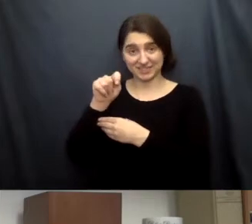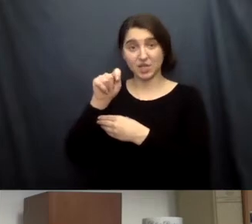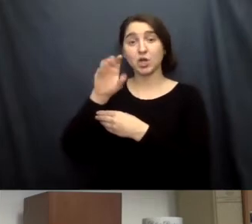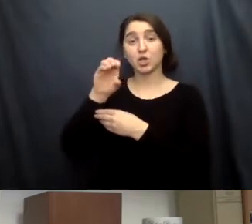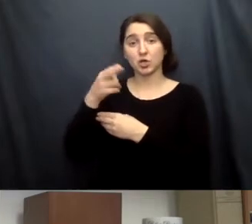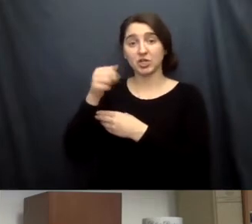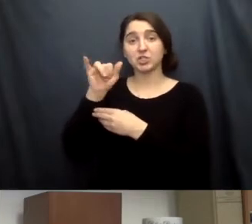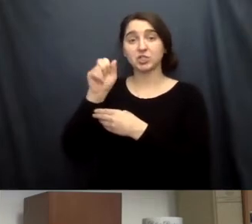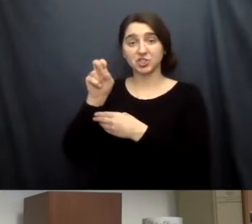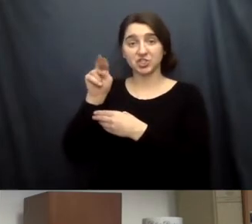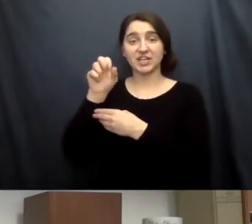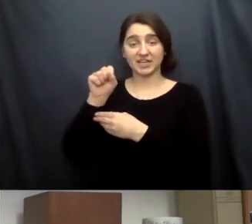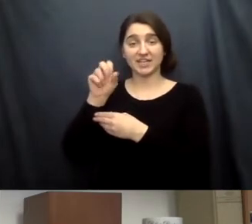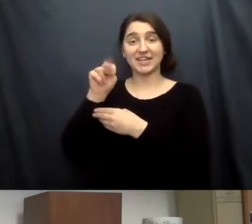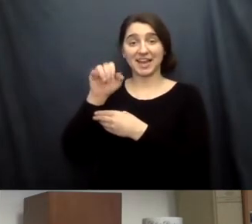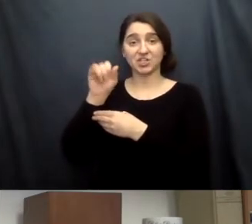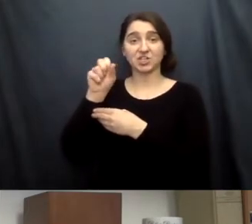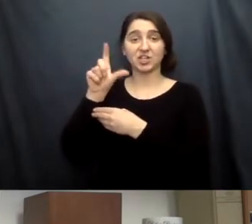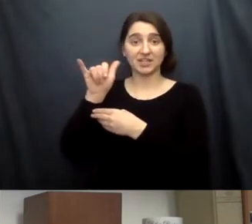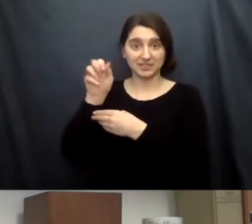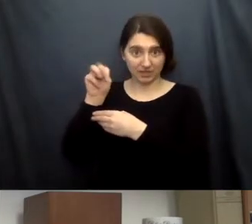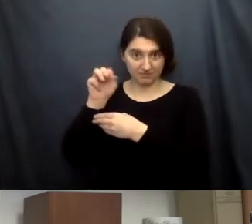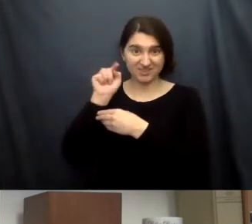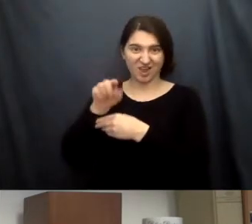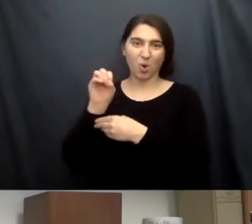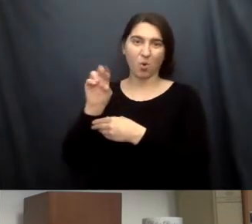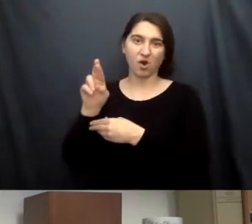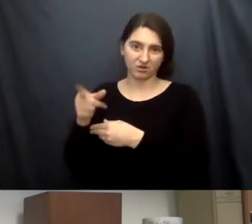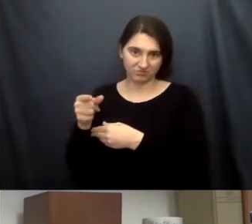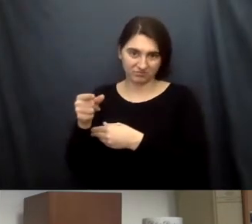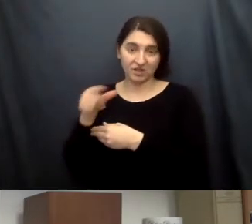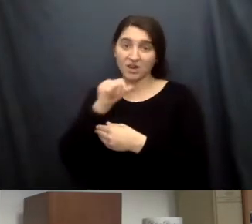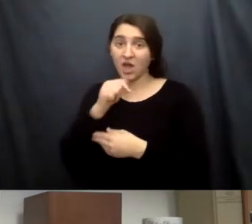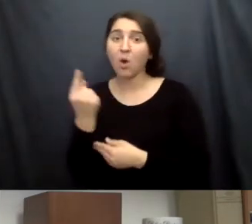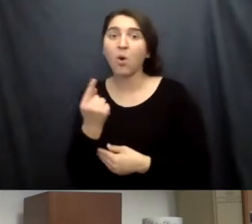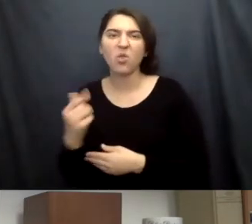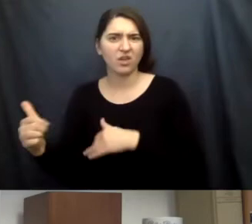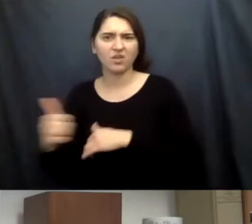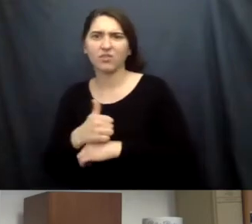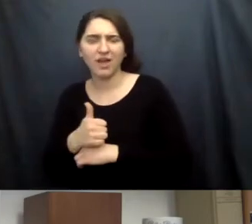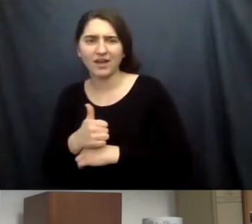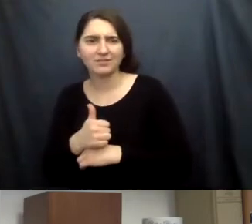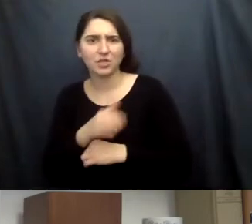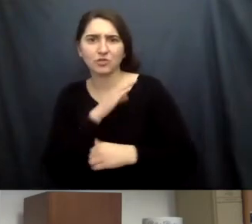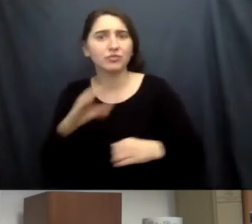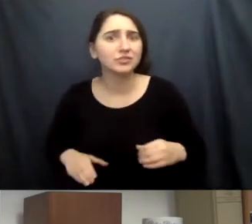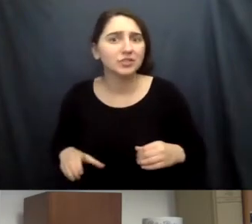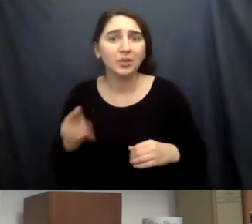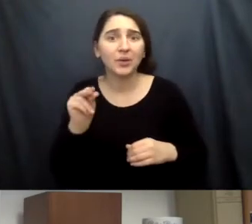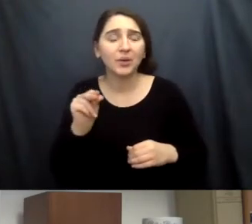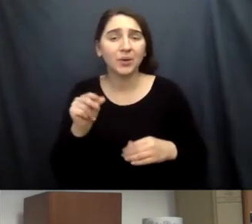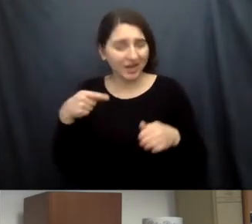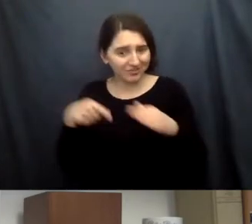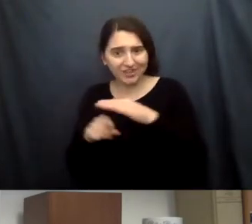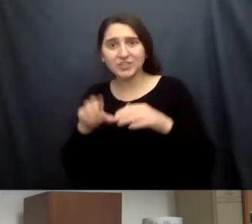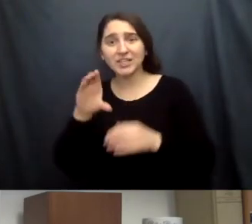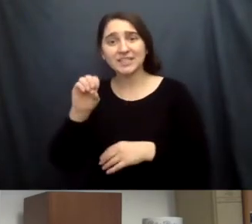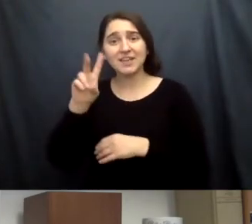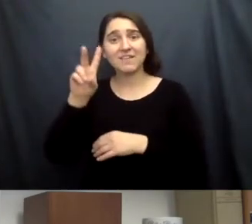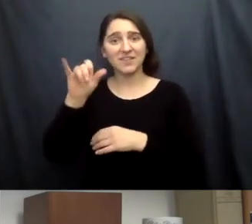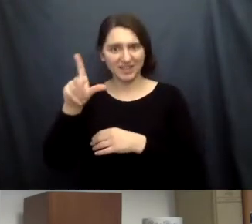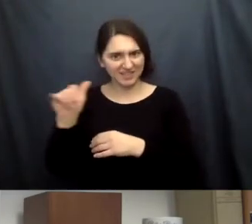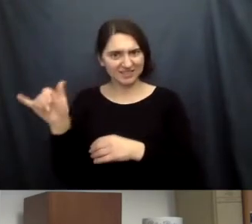christiansagainstchristiannationalism.org. But Christian nationalism is antithetical not only to religious freedom, but also